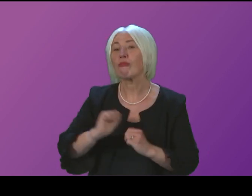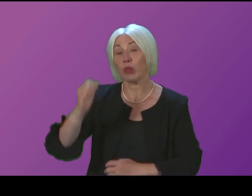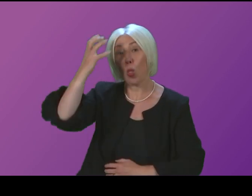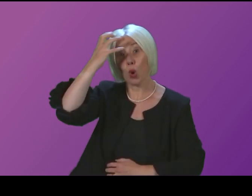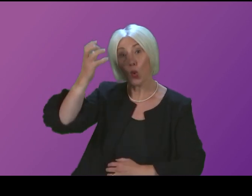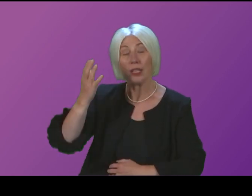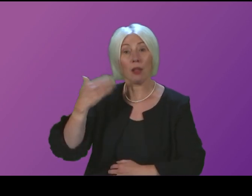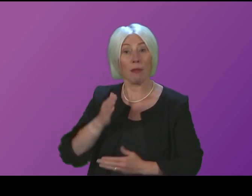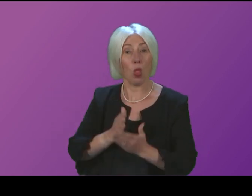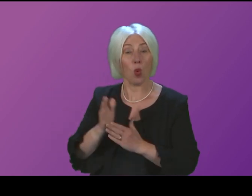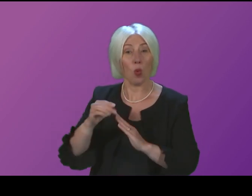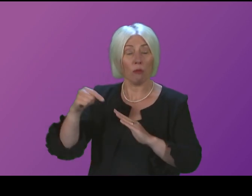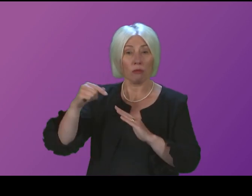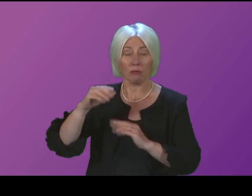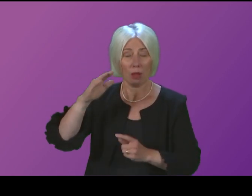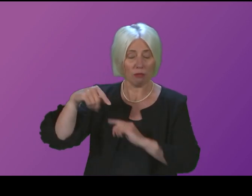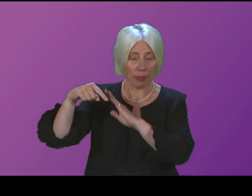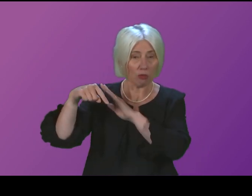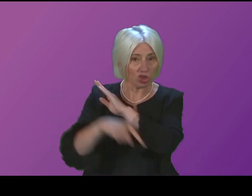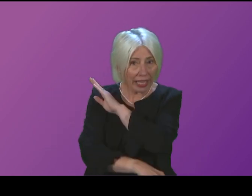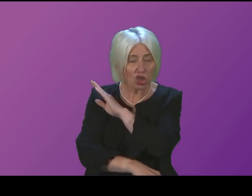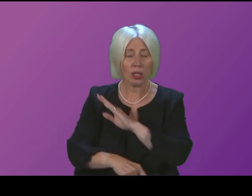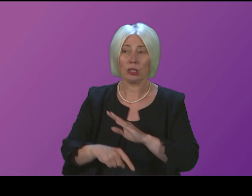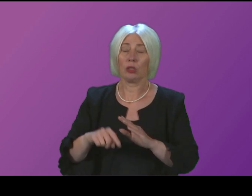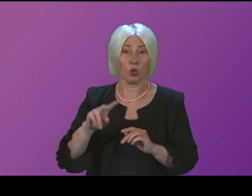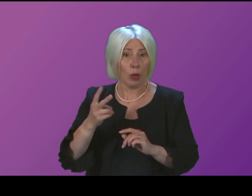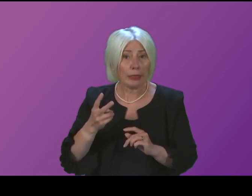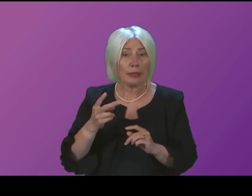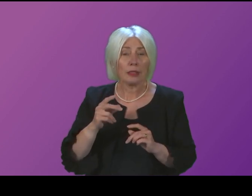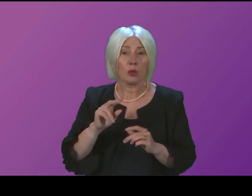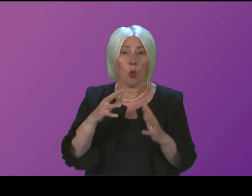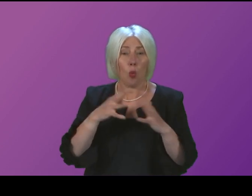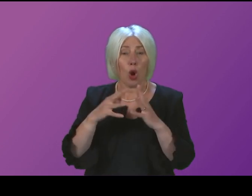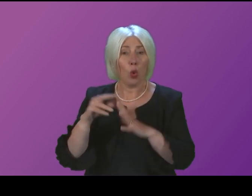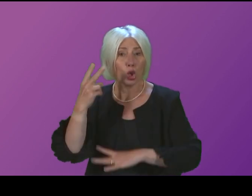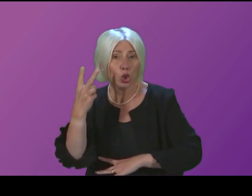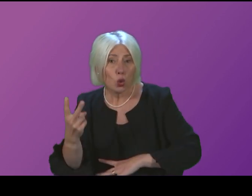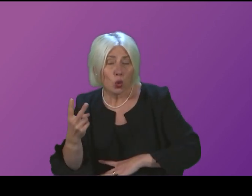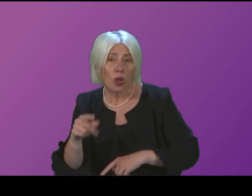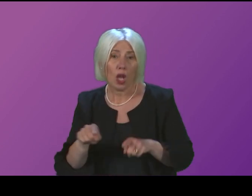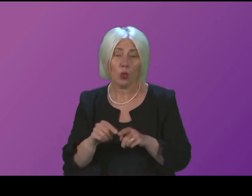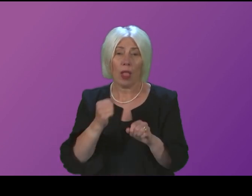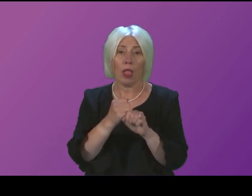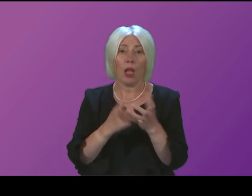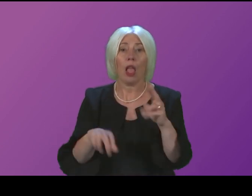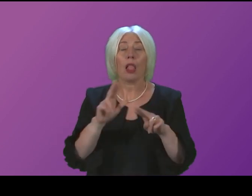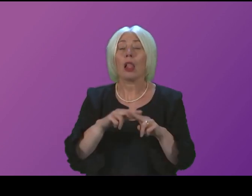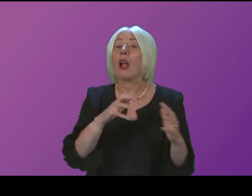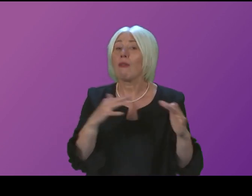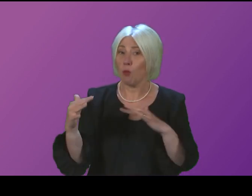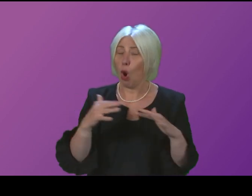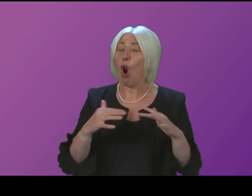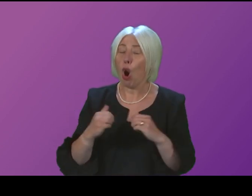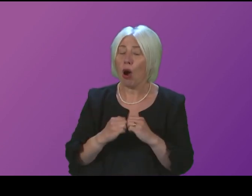through the Great Depression and the Great Recession, the Second World War and the Second Gulf War. The length of